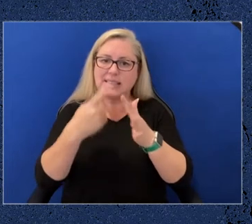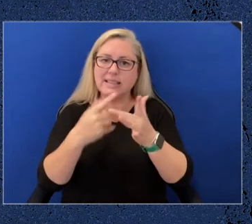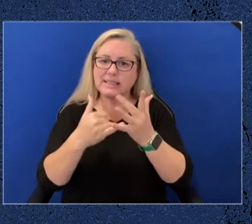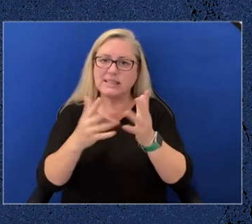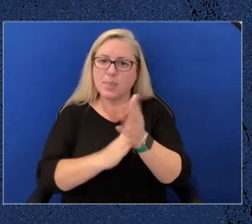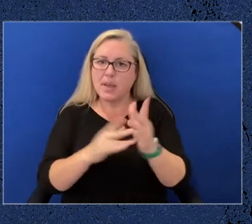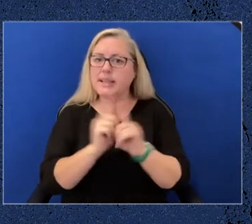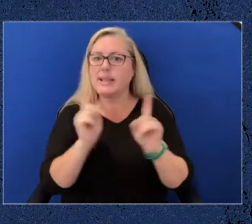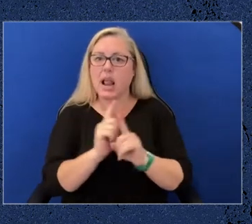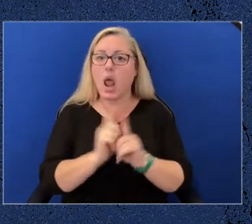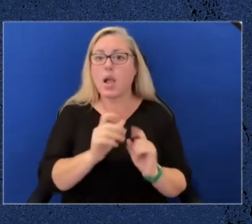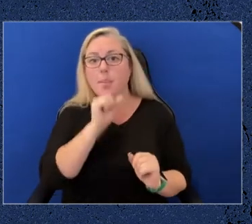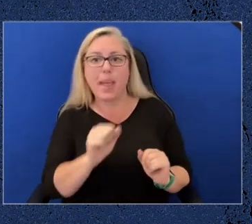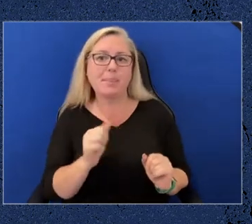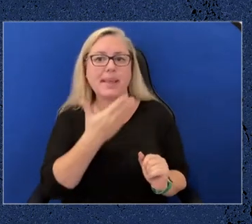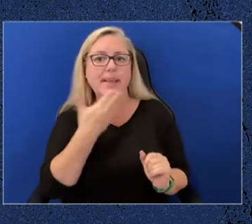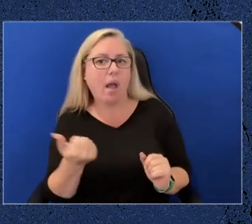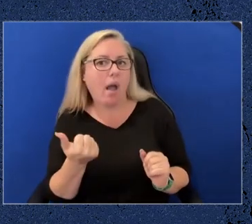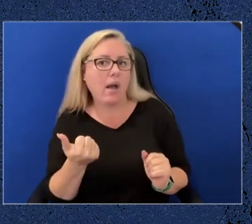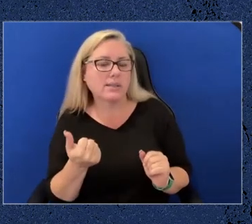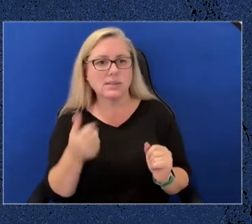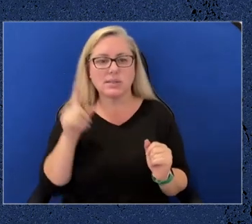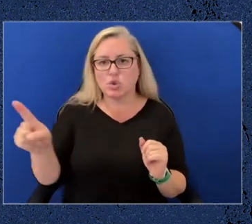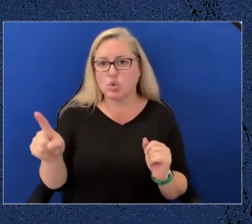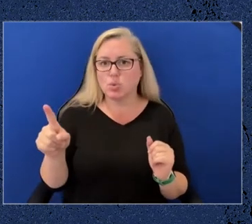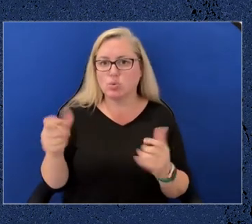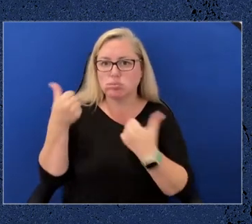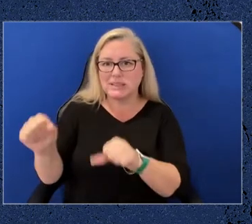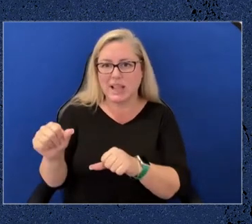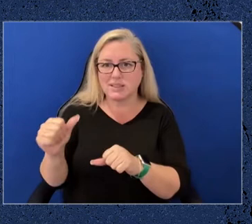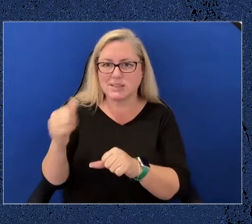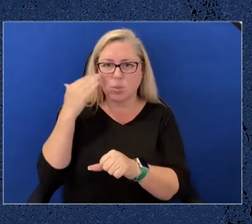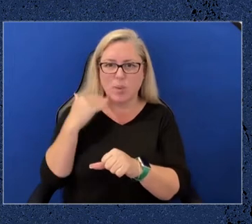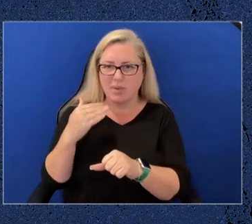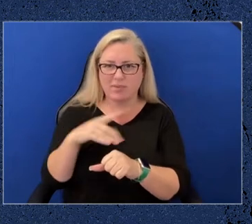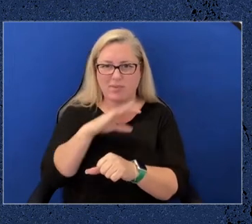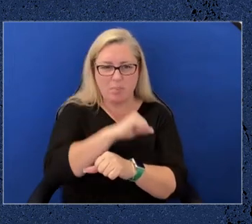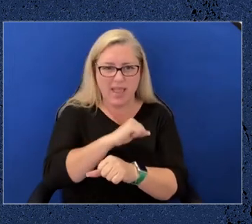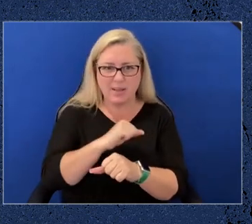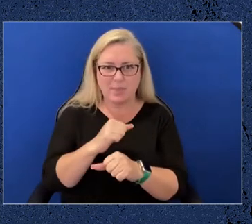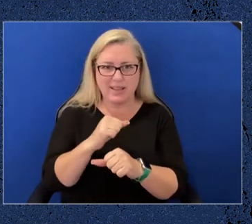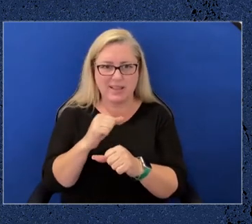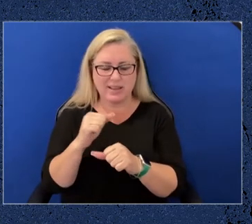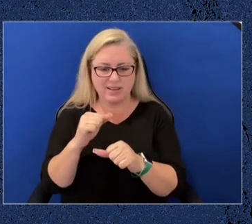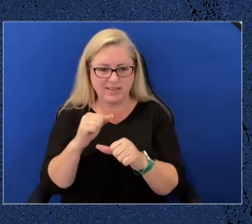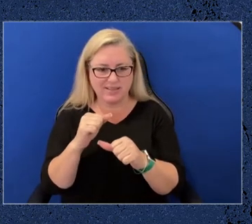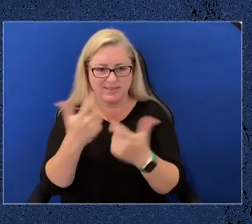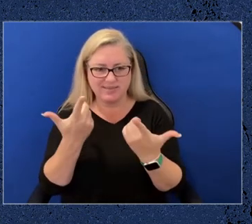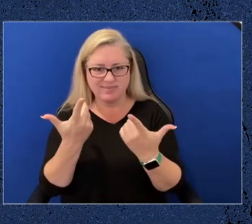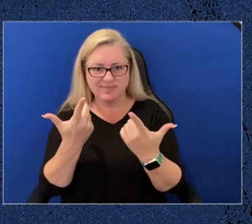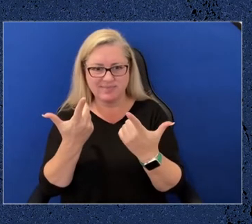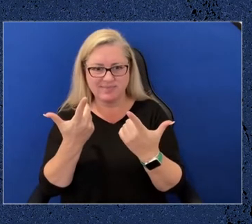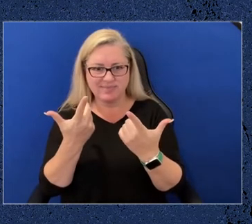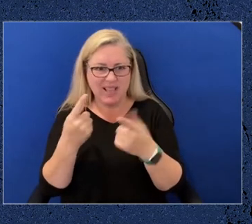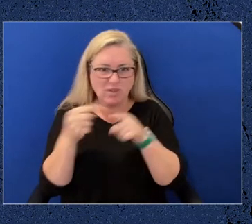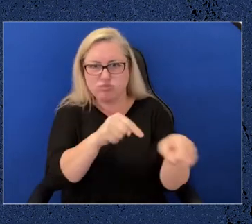about men being nice to protect women from men being aggressive. But it still runs women down. It still limits